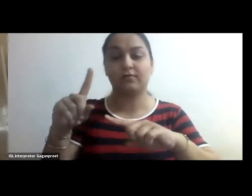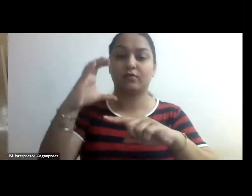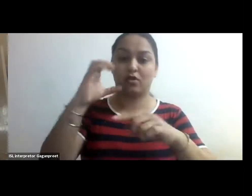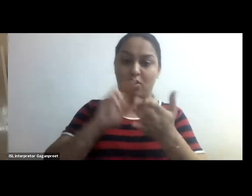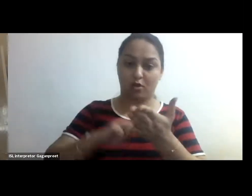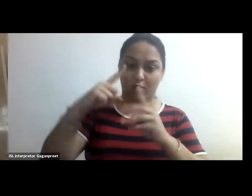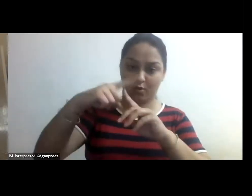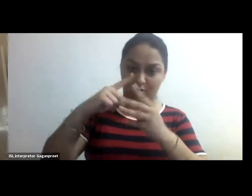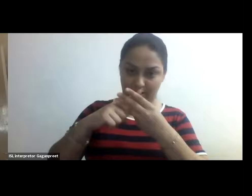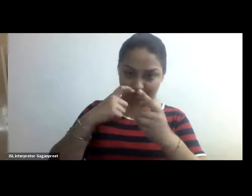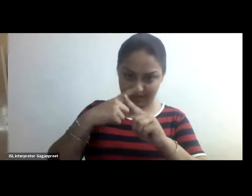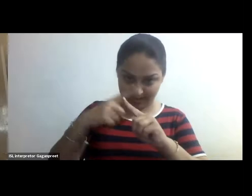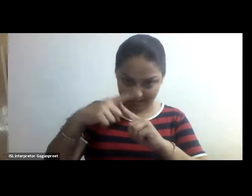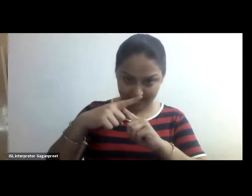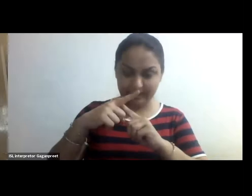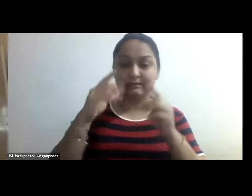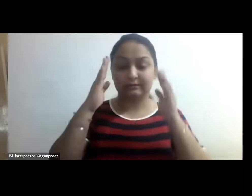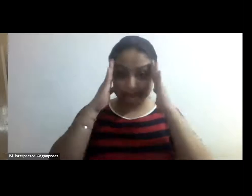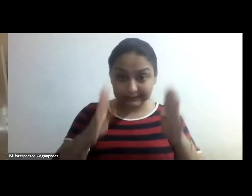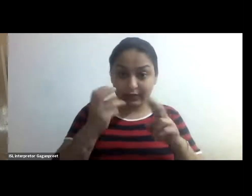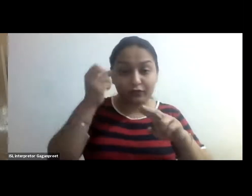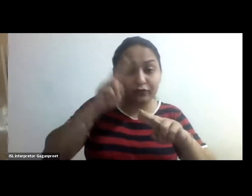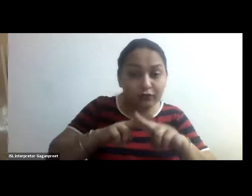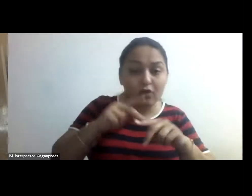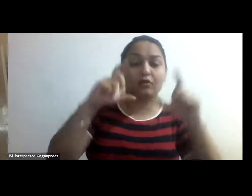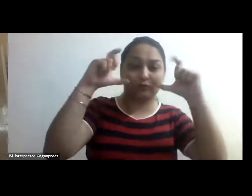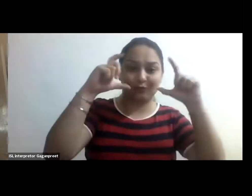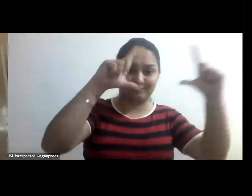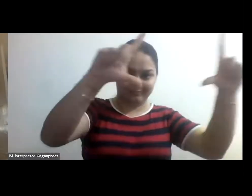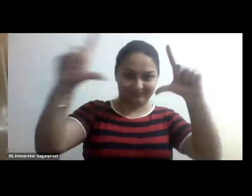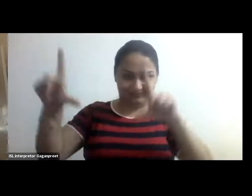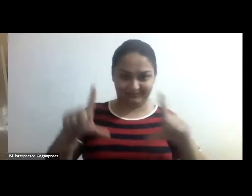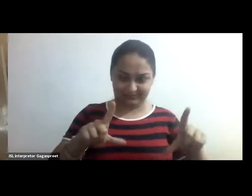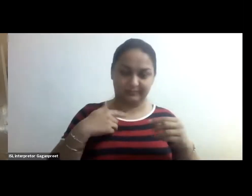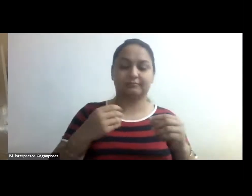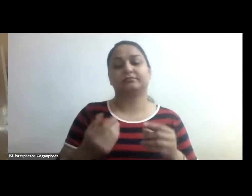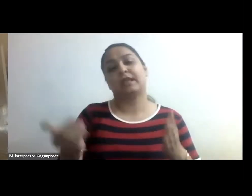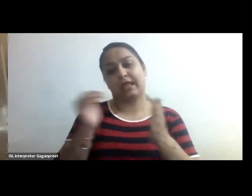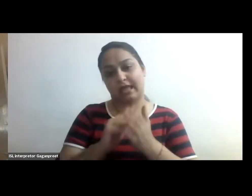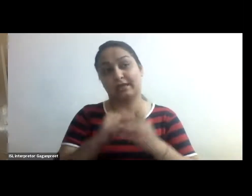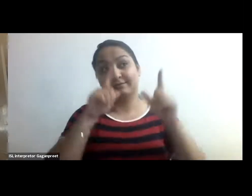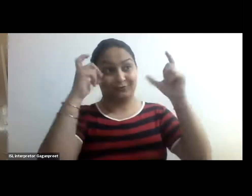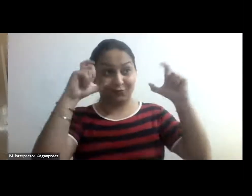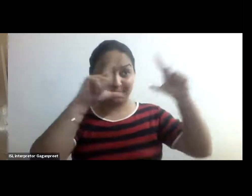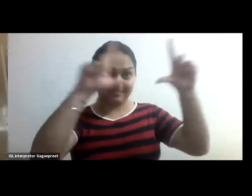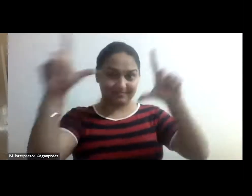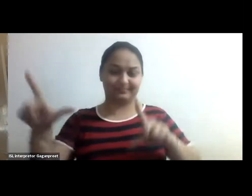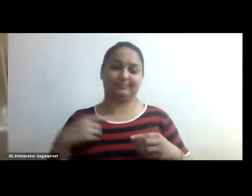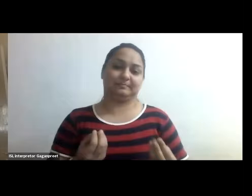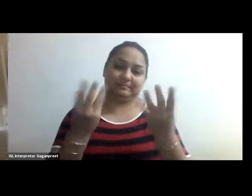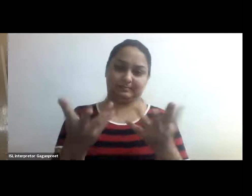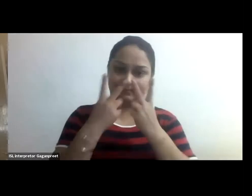setting for this exhibition, and in the meanwhile, I will run you through the exhibition itself.